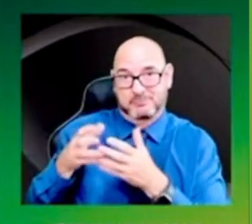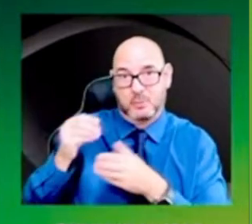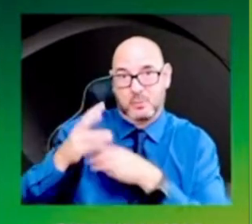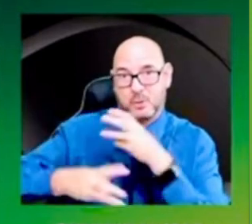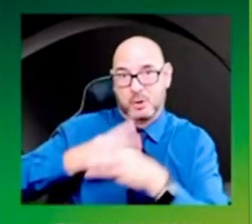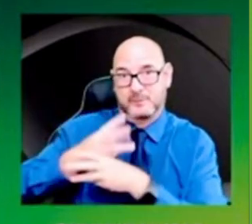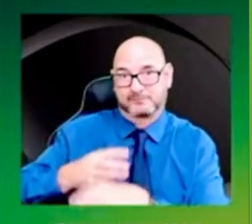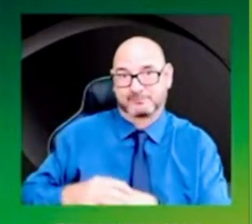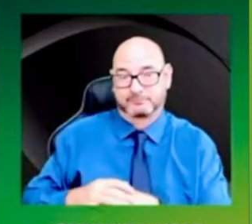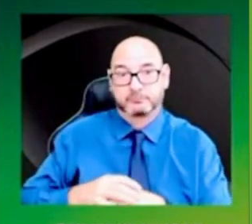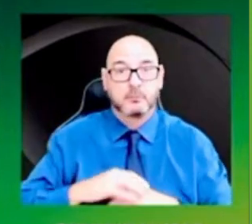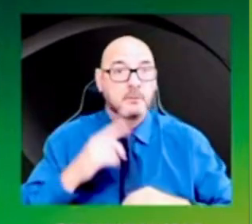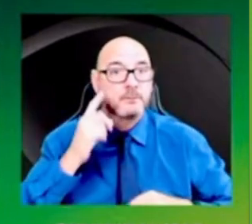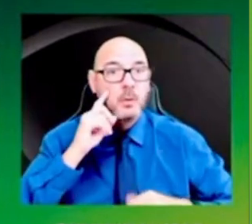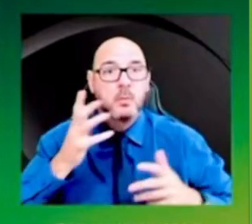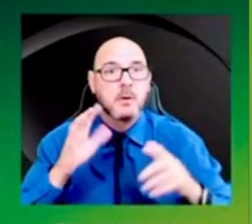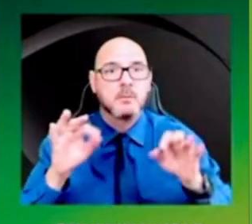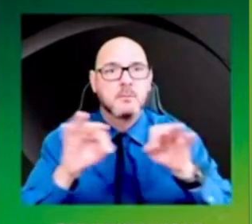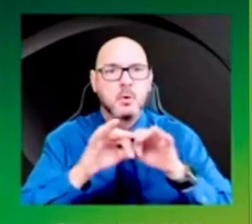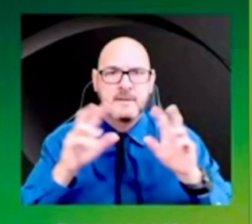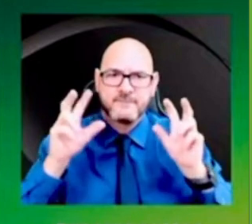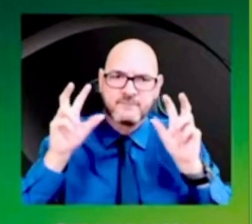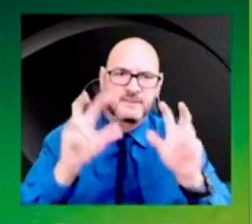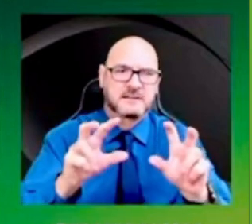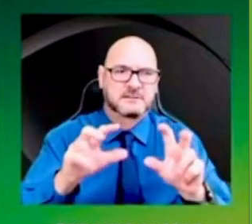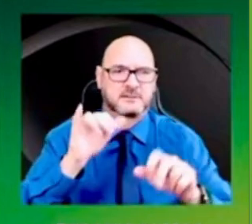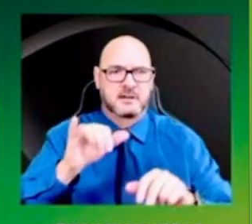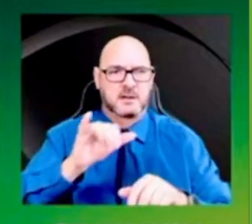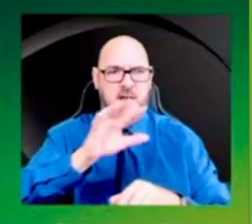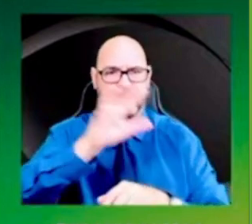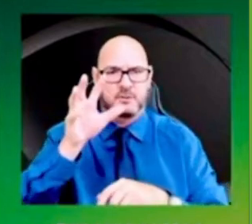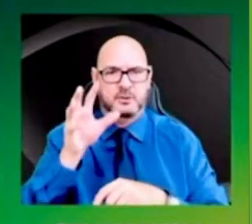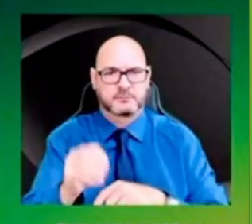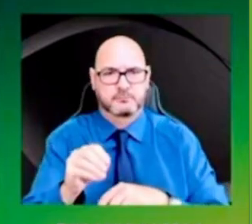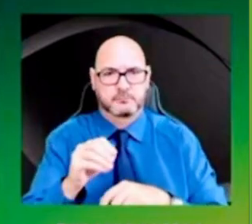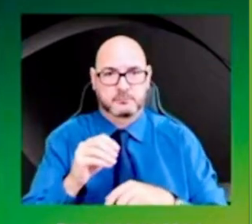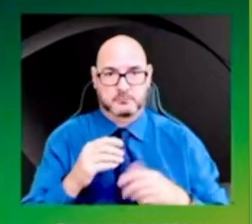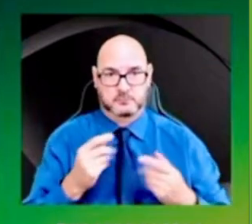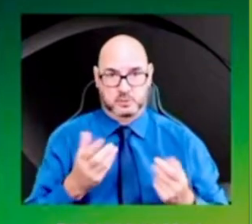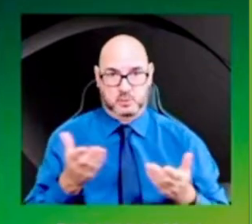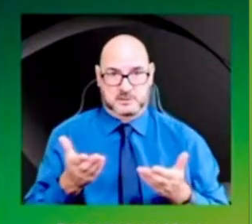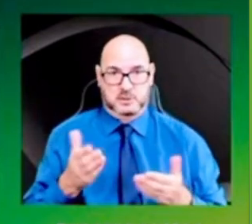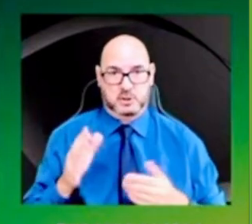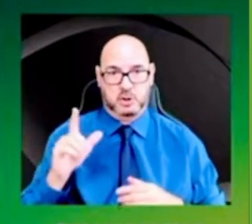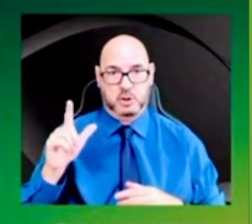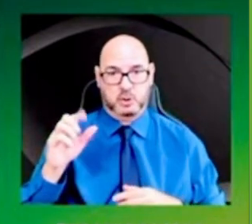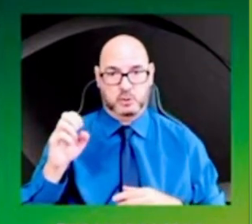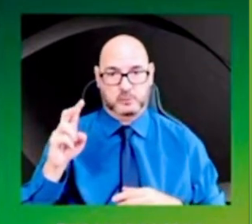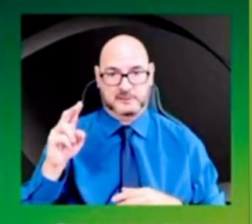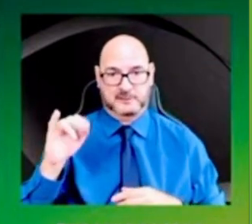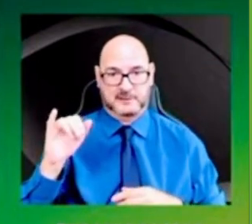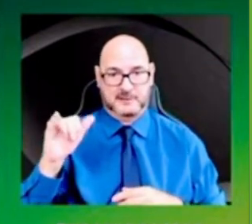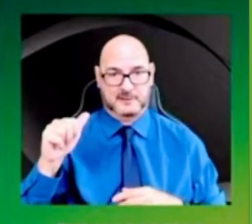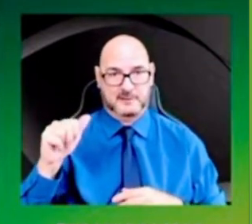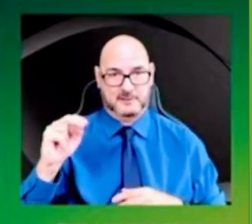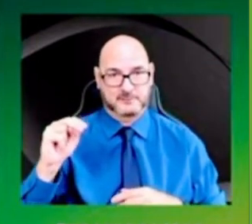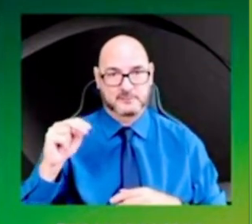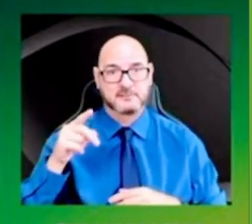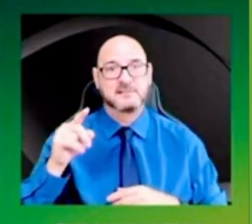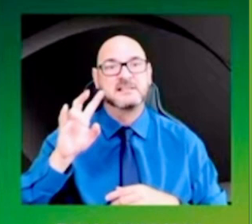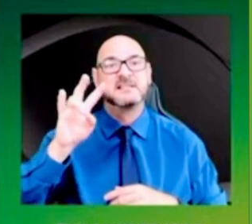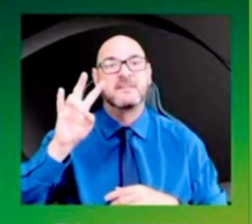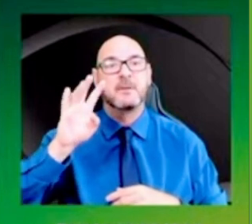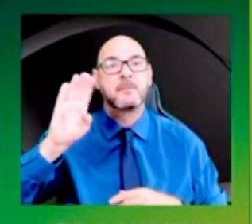continent. Yesterday, here in Lusaka, I announced more than $7 billion in private sector commitments that will